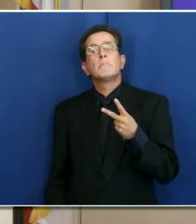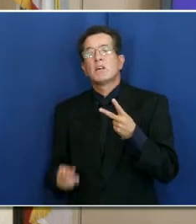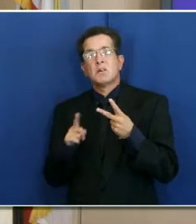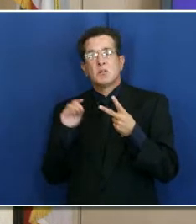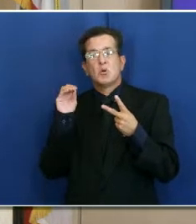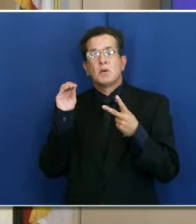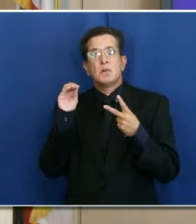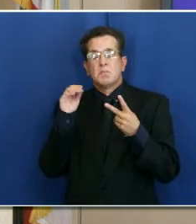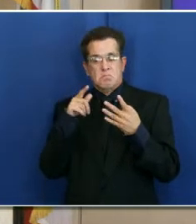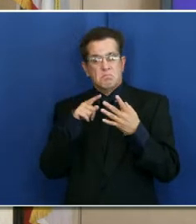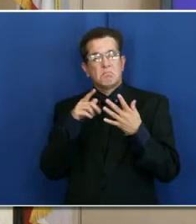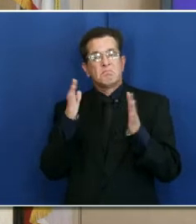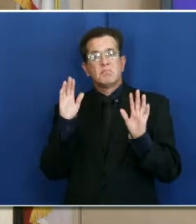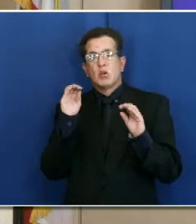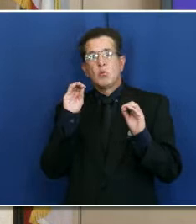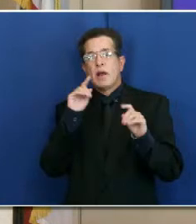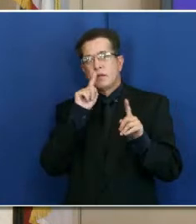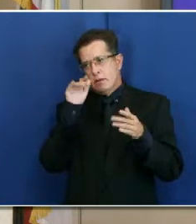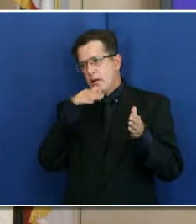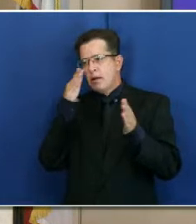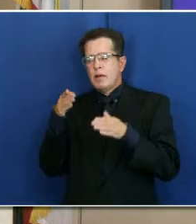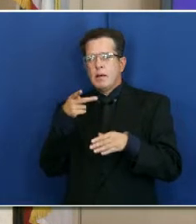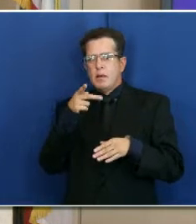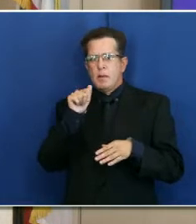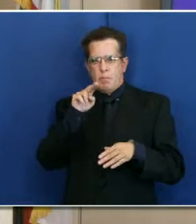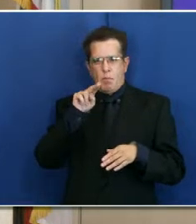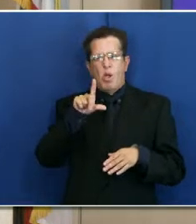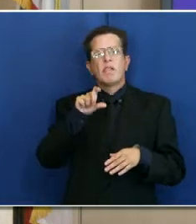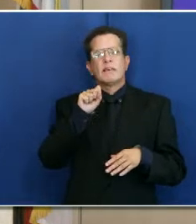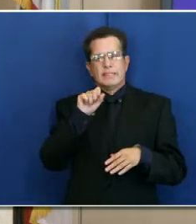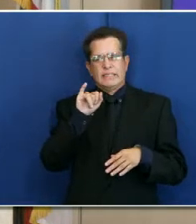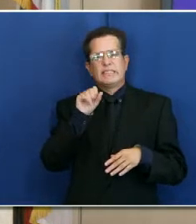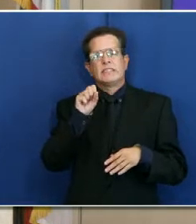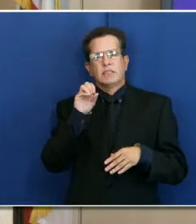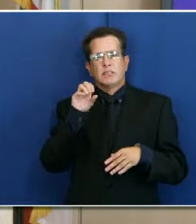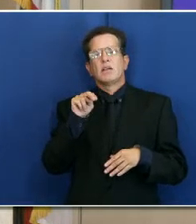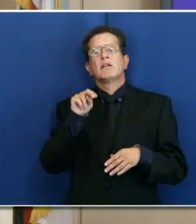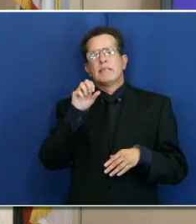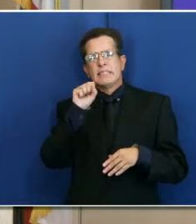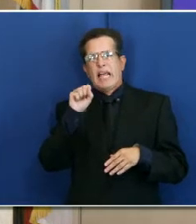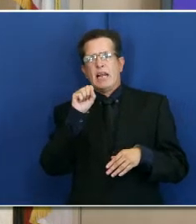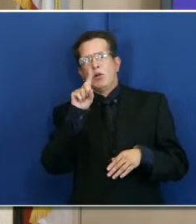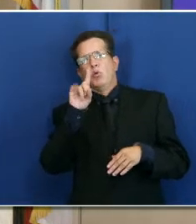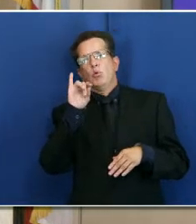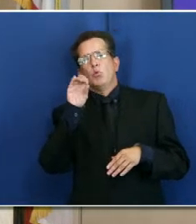Okay, next question. The San Diego Union Tribune.